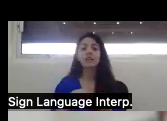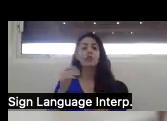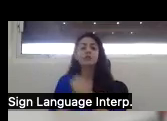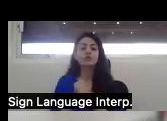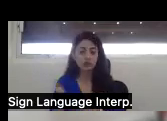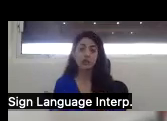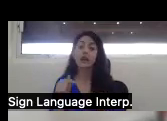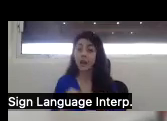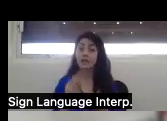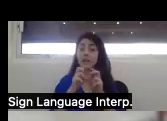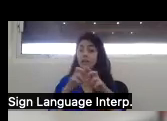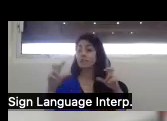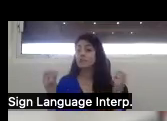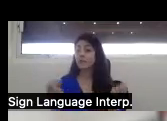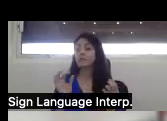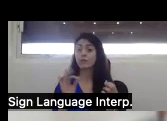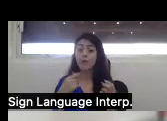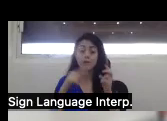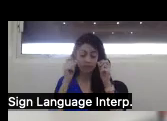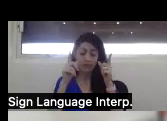scalable and so on and so forth.